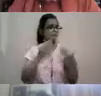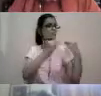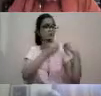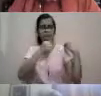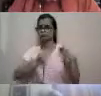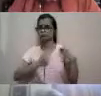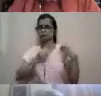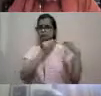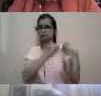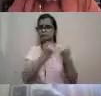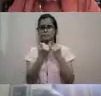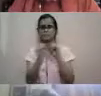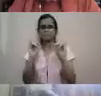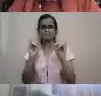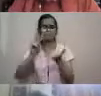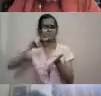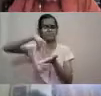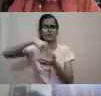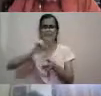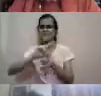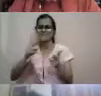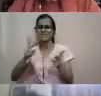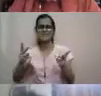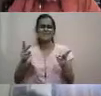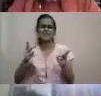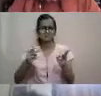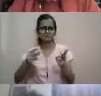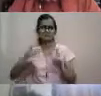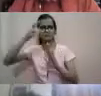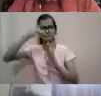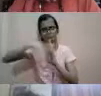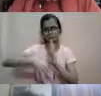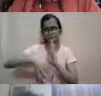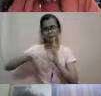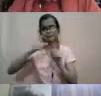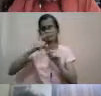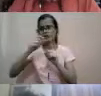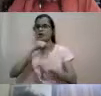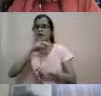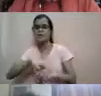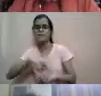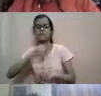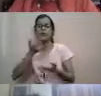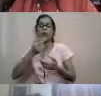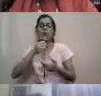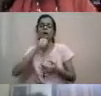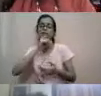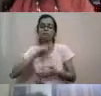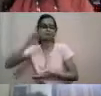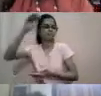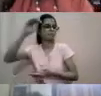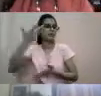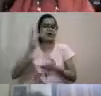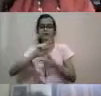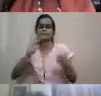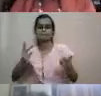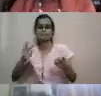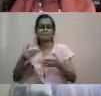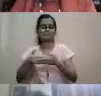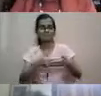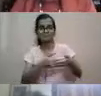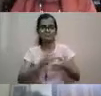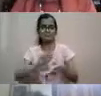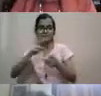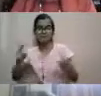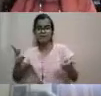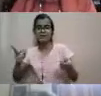that is sort of imbued with a great deal of the arrogance of youth and able-bodiedness. And I think the